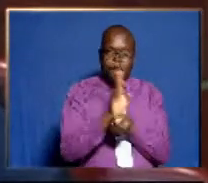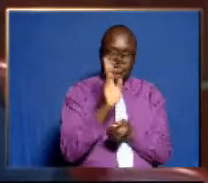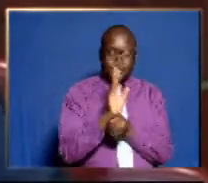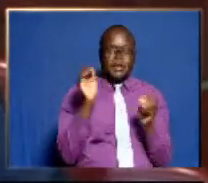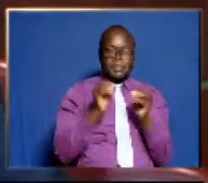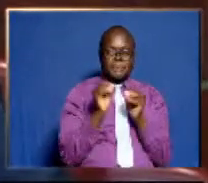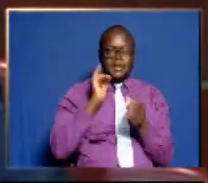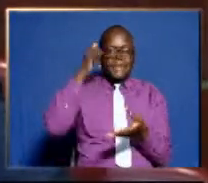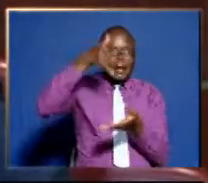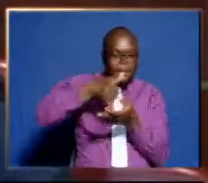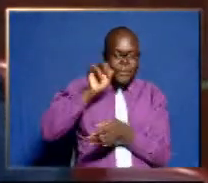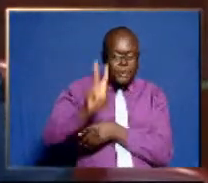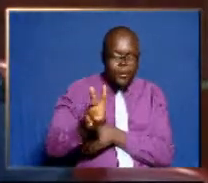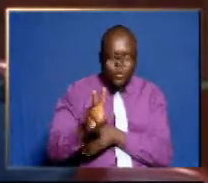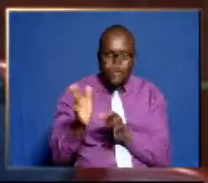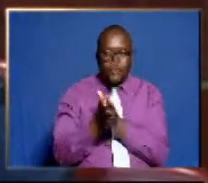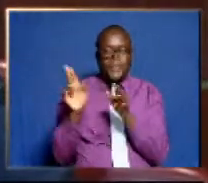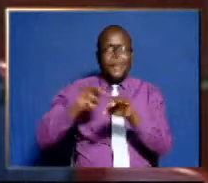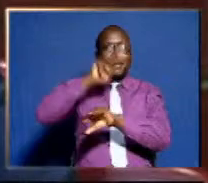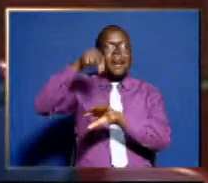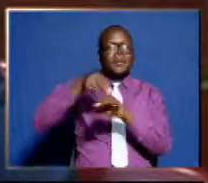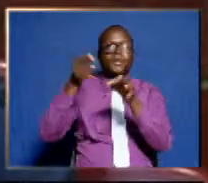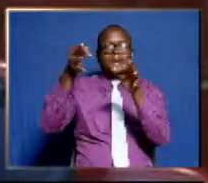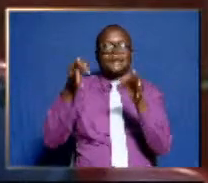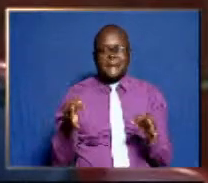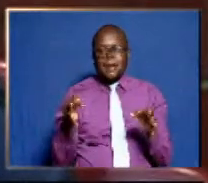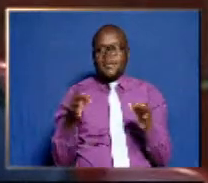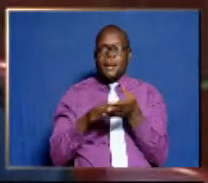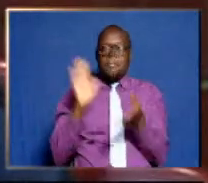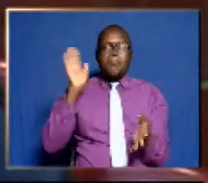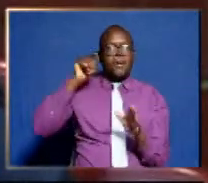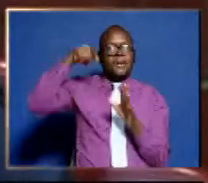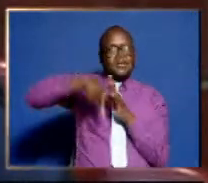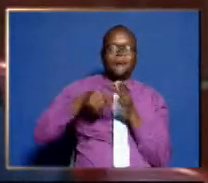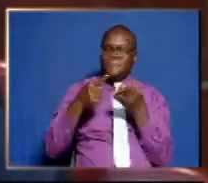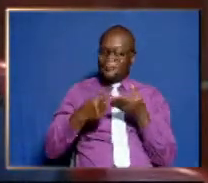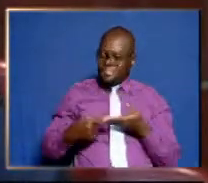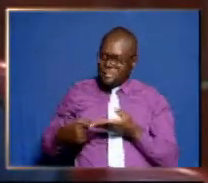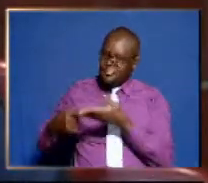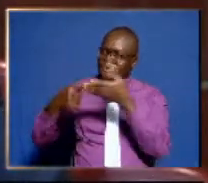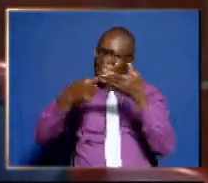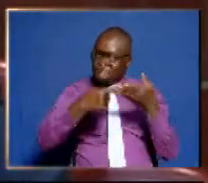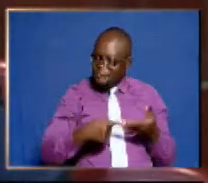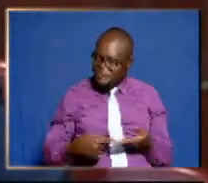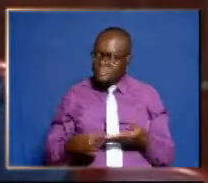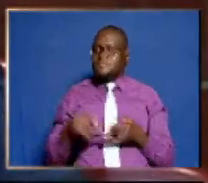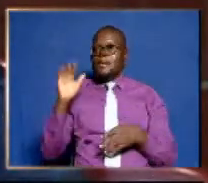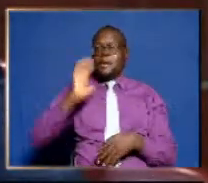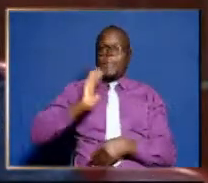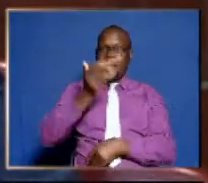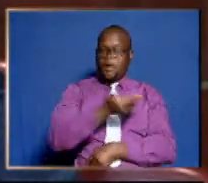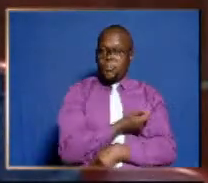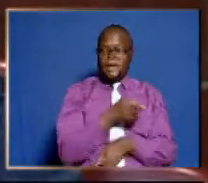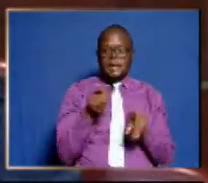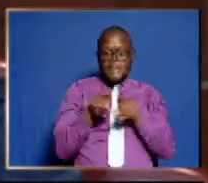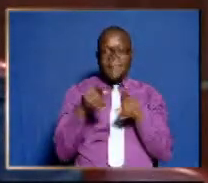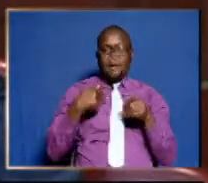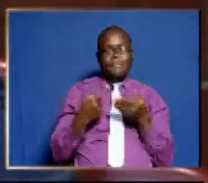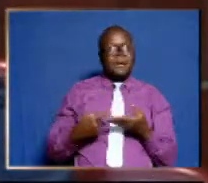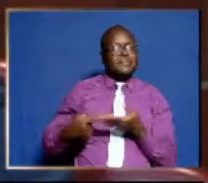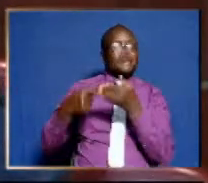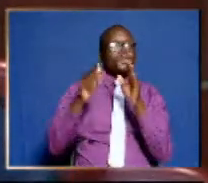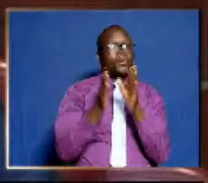2 meetings with the National Treasury, where extensive deliberations were held. The committee also held